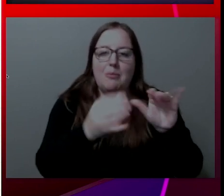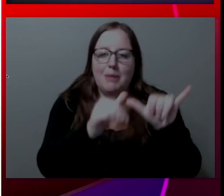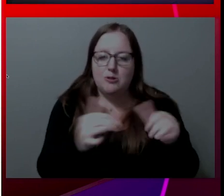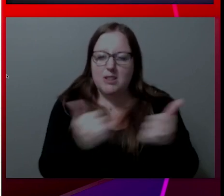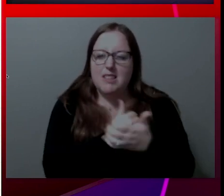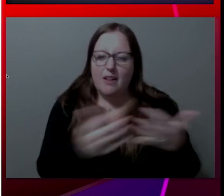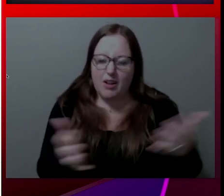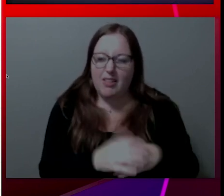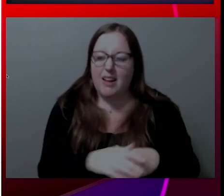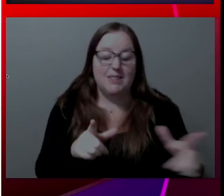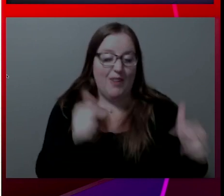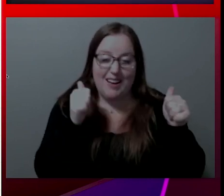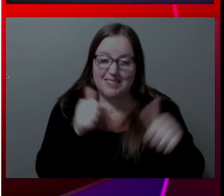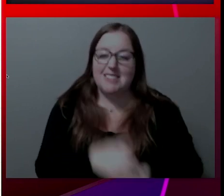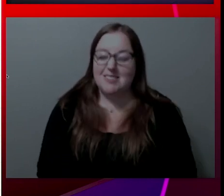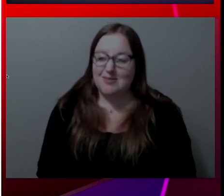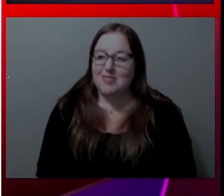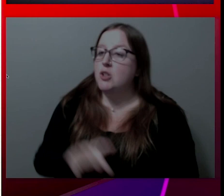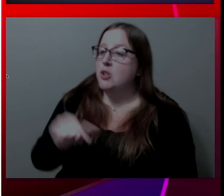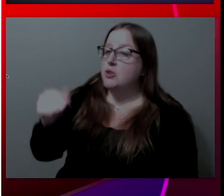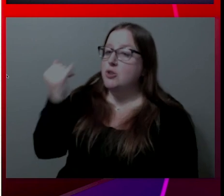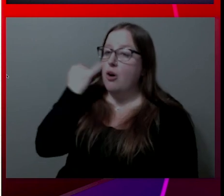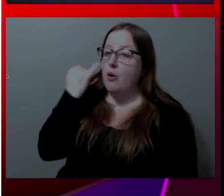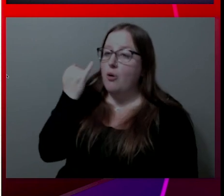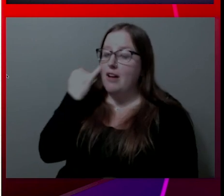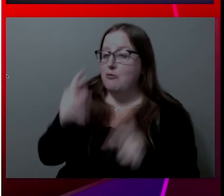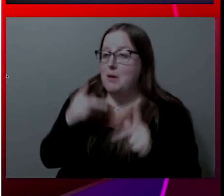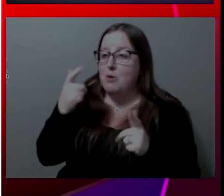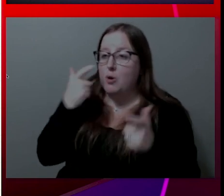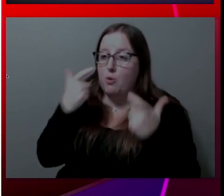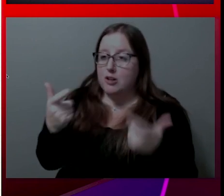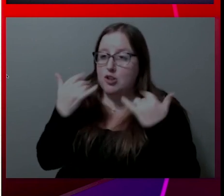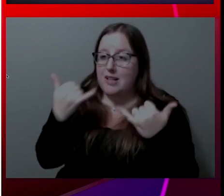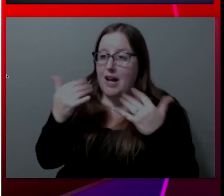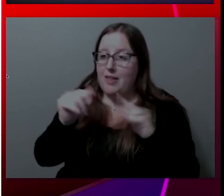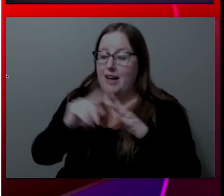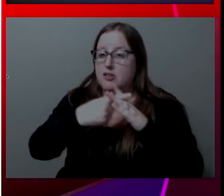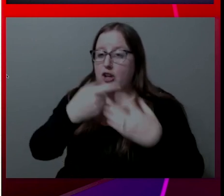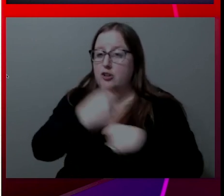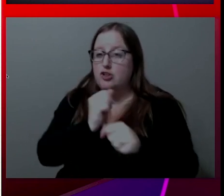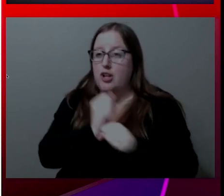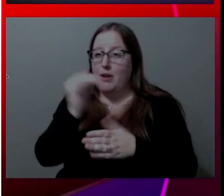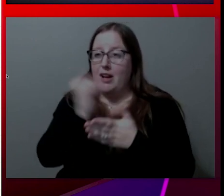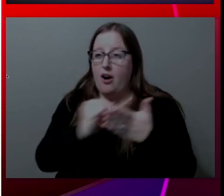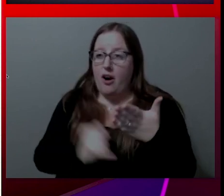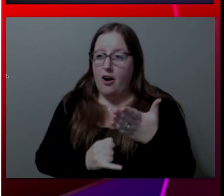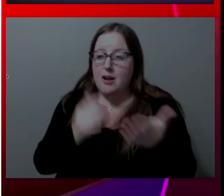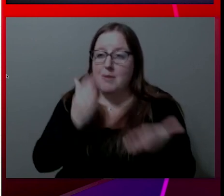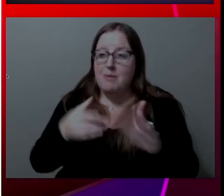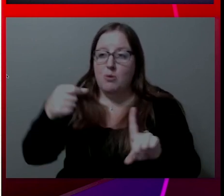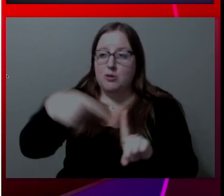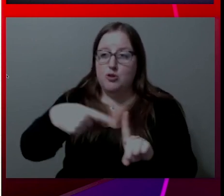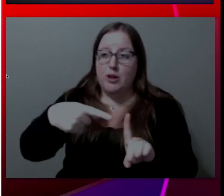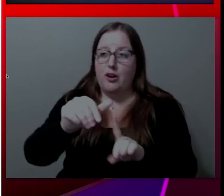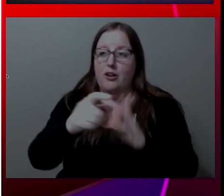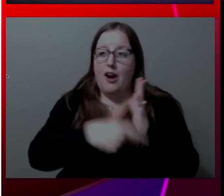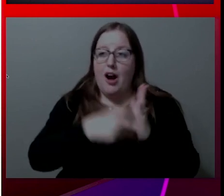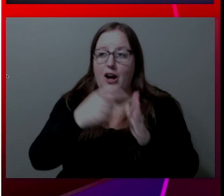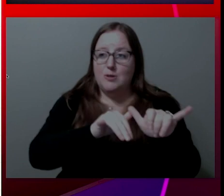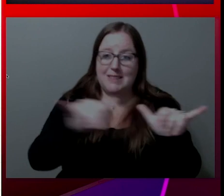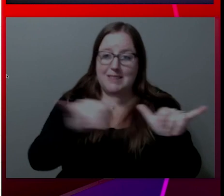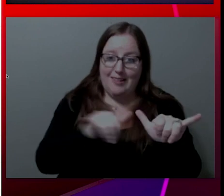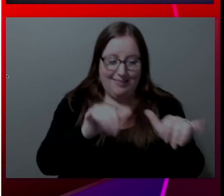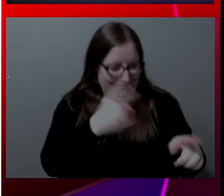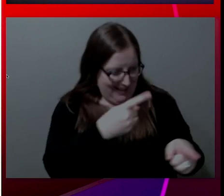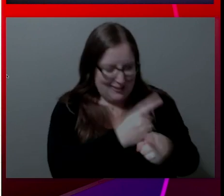it's fast. So if viewers watching right now go there, they can start generating some art, and it's probably going to trigger some auto scaling. That's correct.